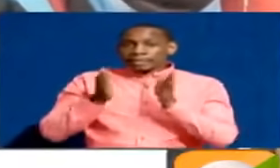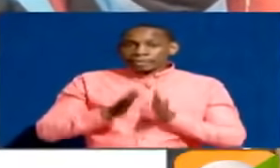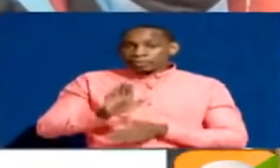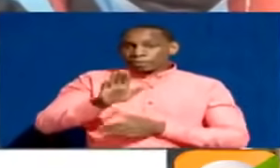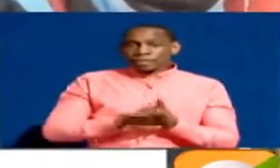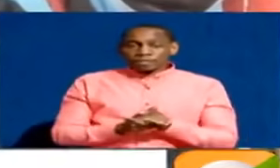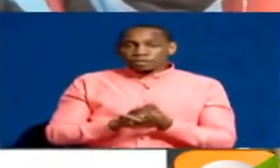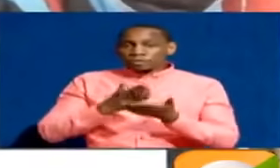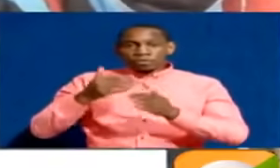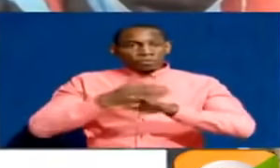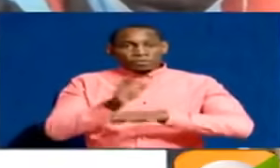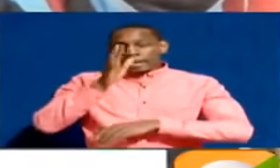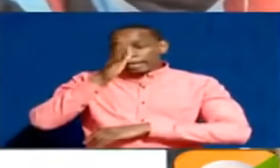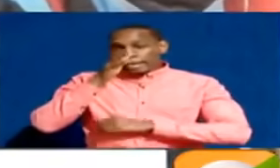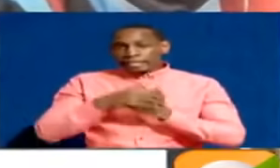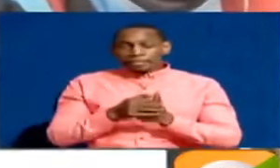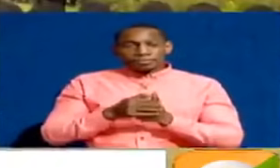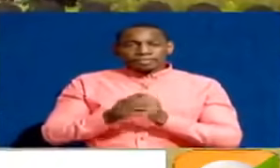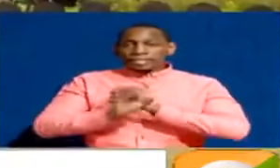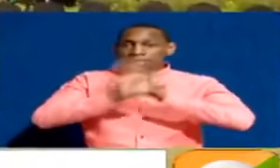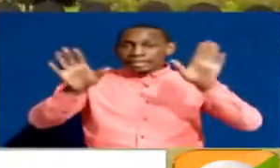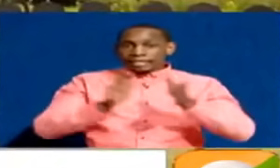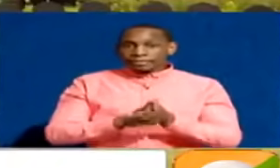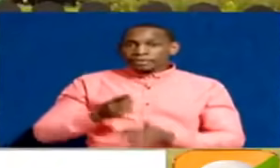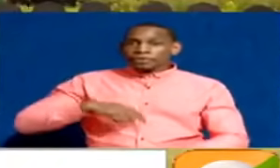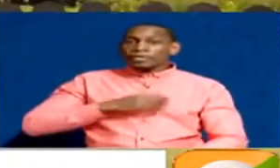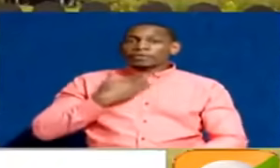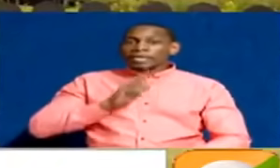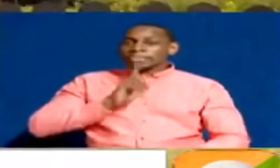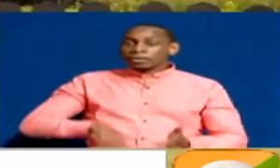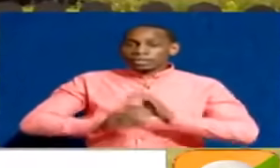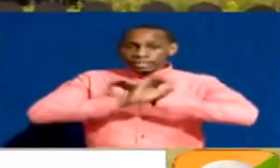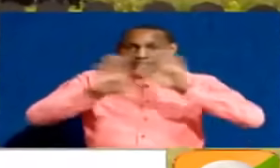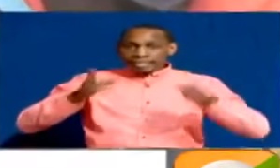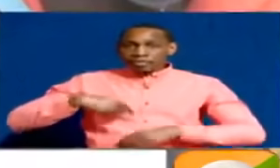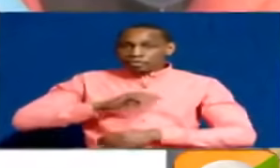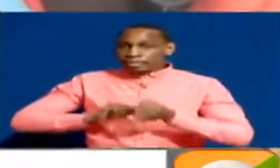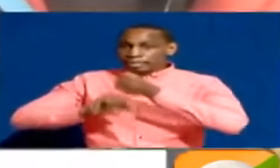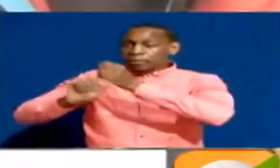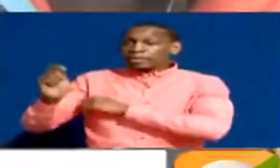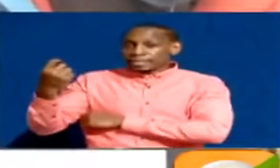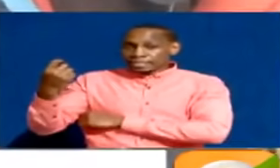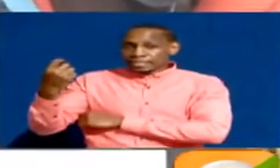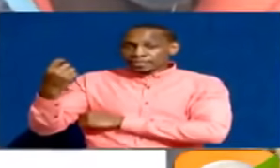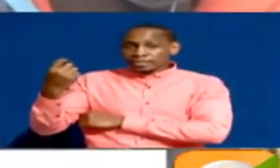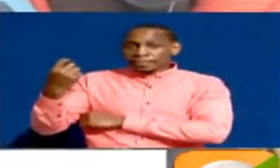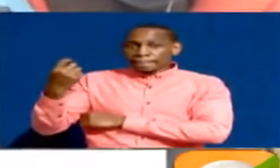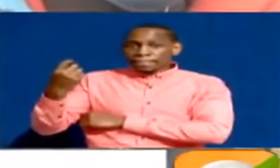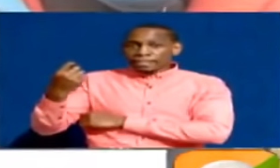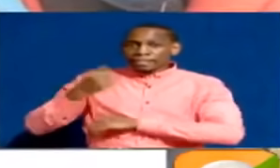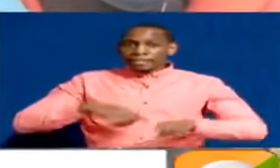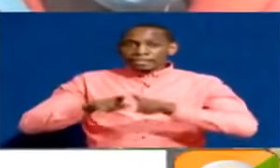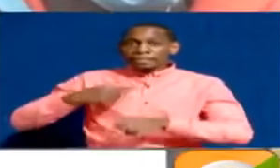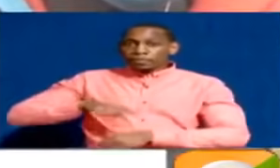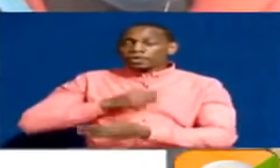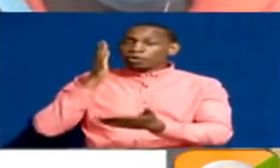person is being mischievous and lying outright. So we want to say categorically that we are behind the president, and